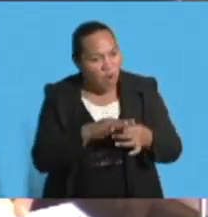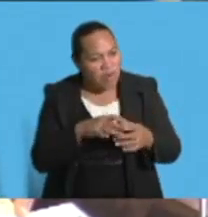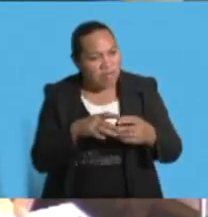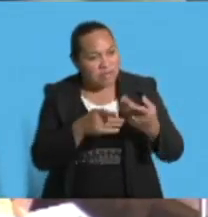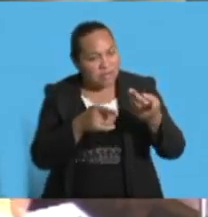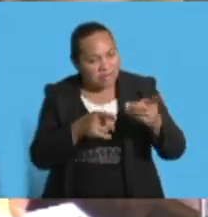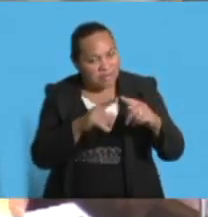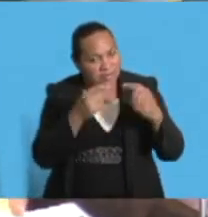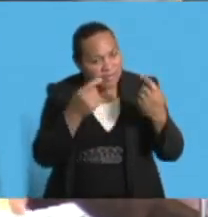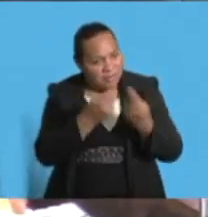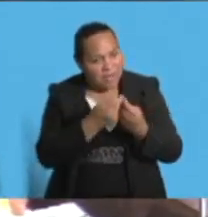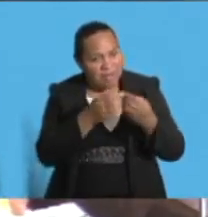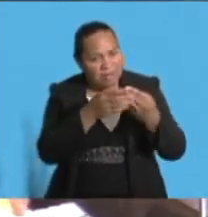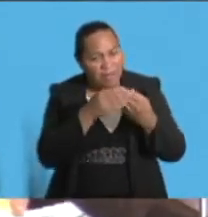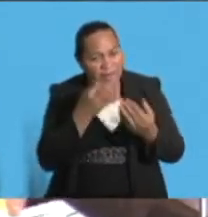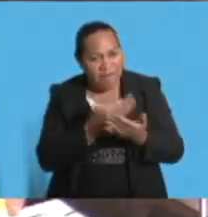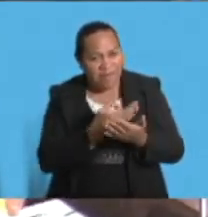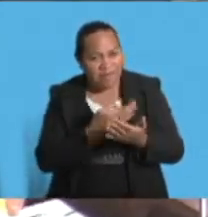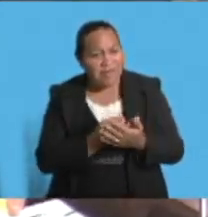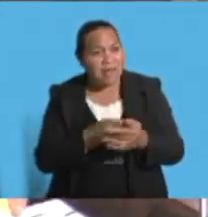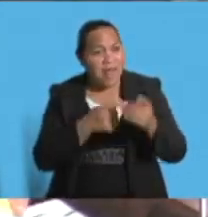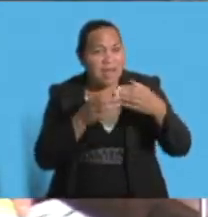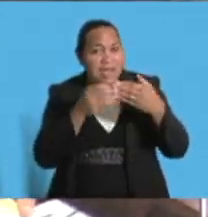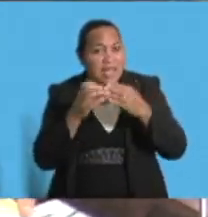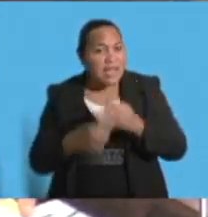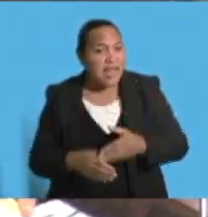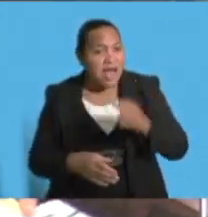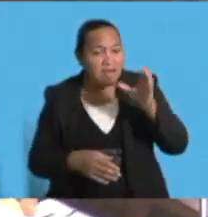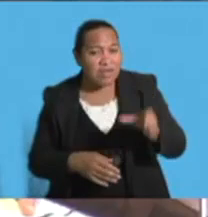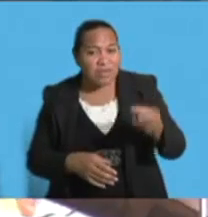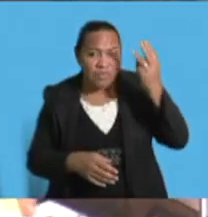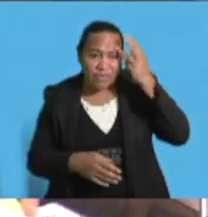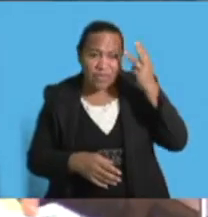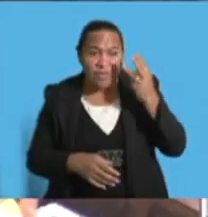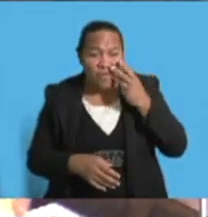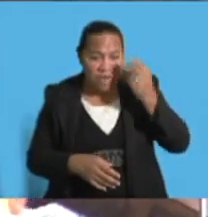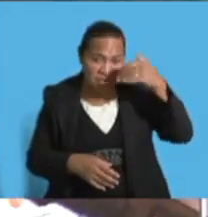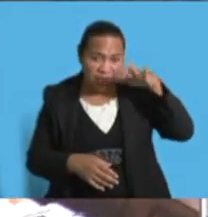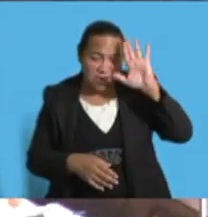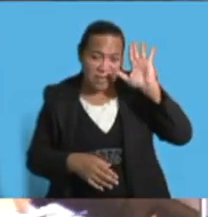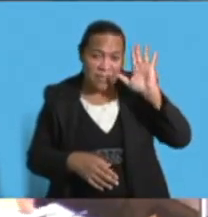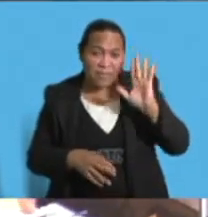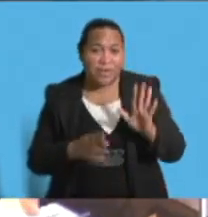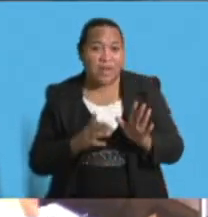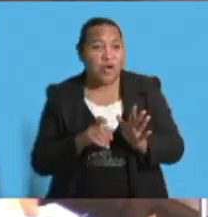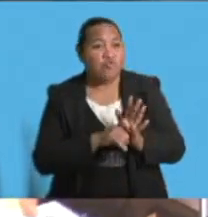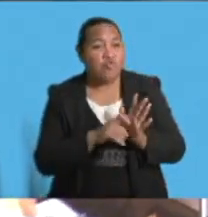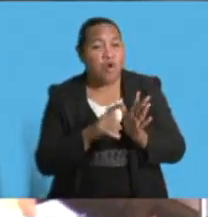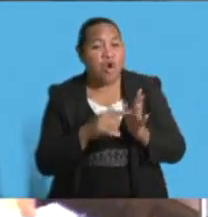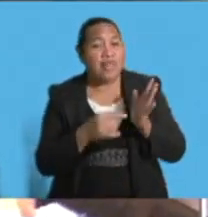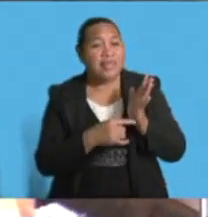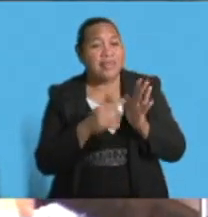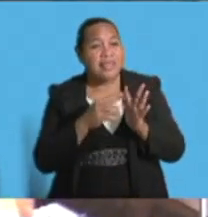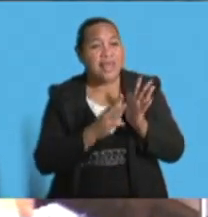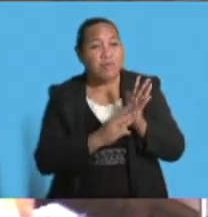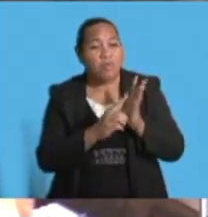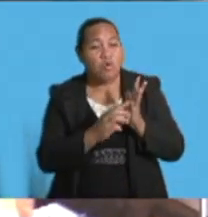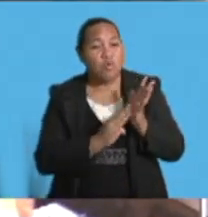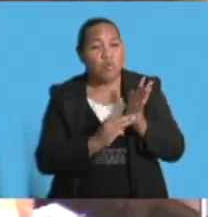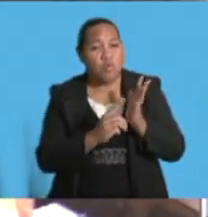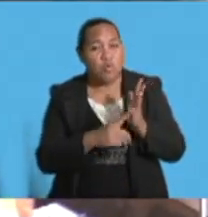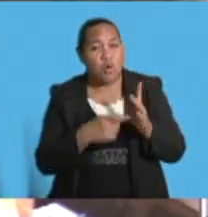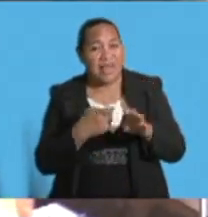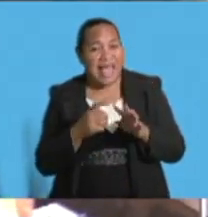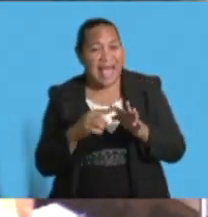of opposition, Honorable Rotemo Kepa, has been quoted by the Fiji Village website on 2nd July questioning how can Sodalpa run their